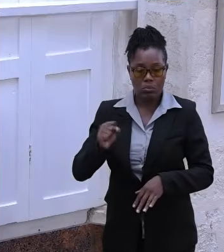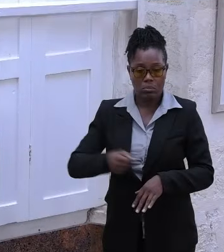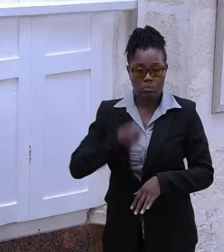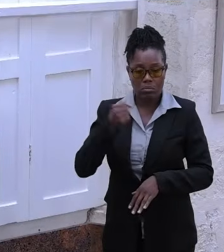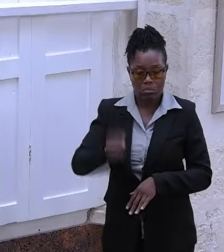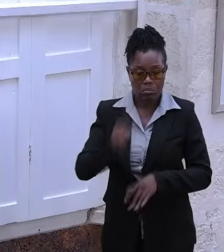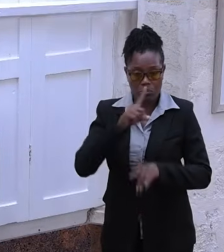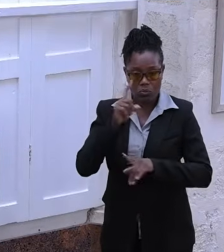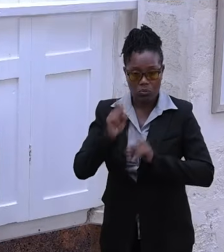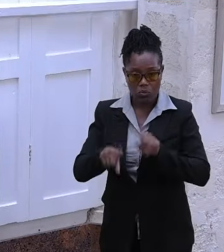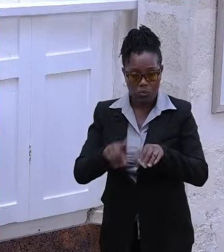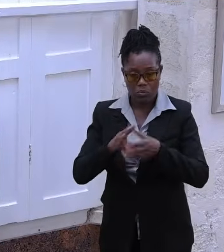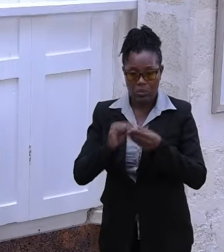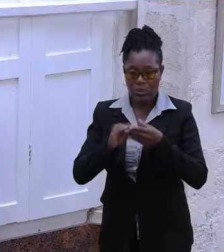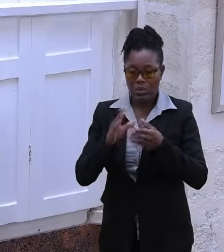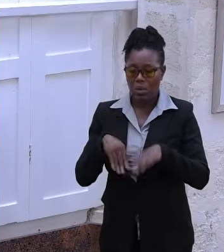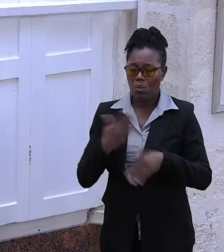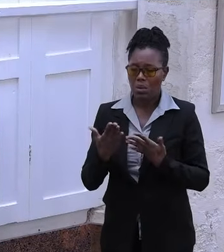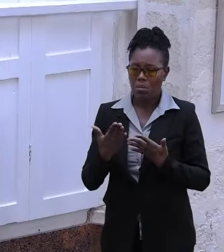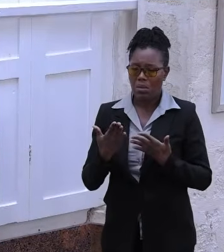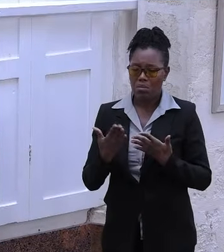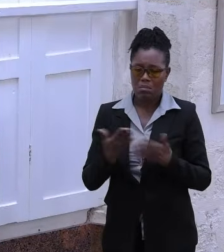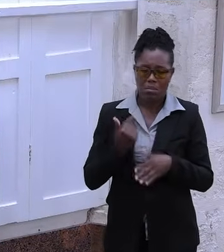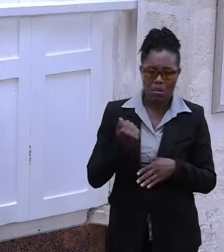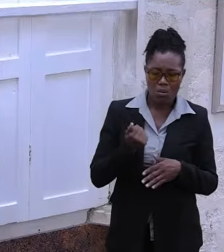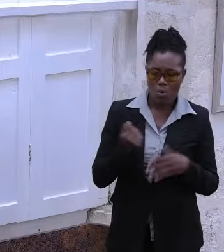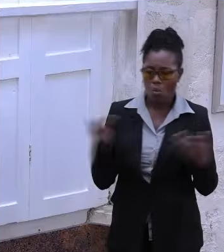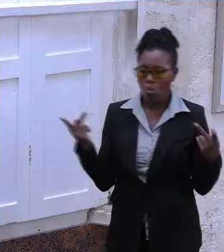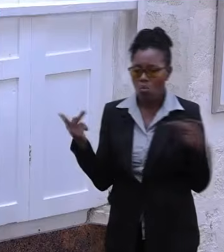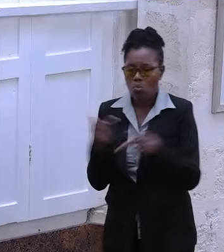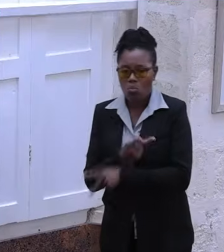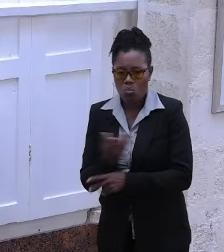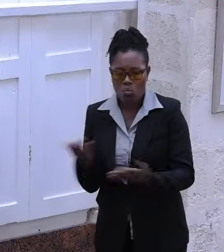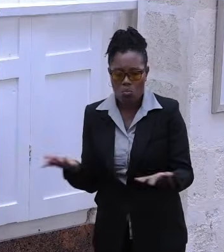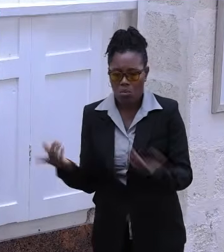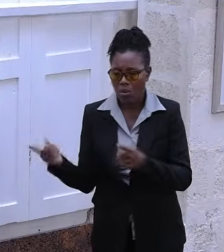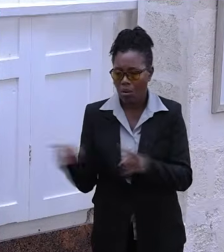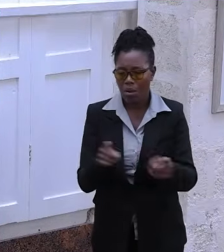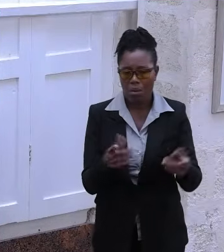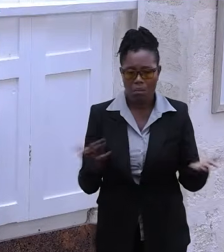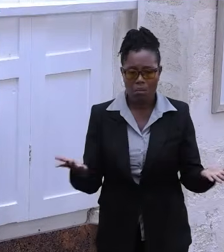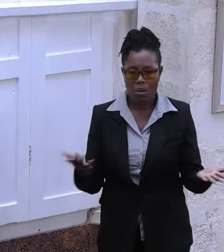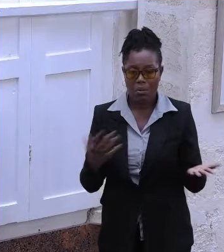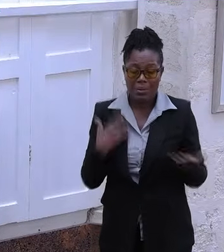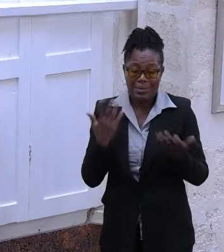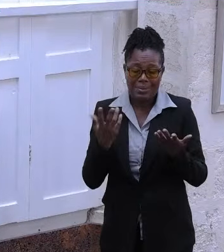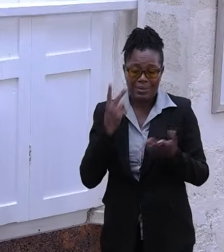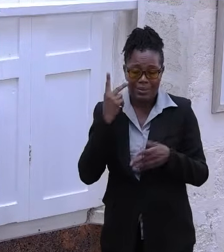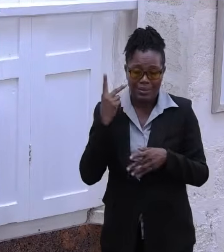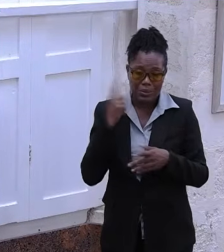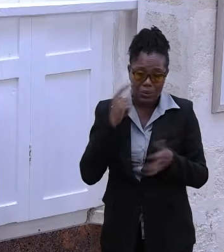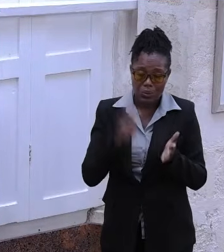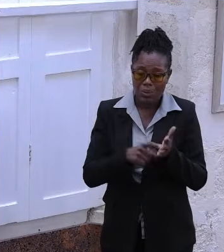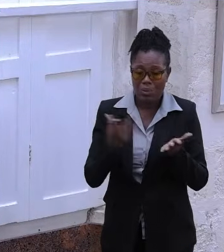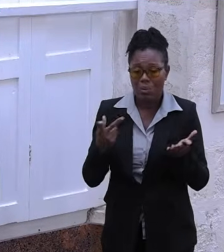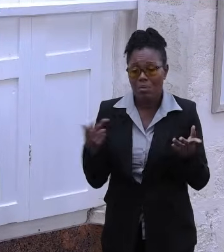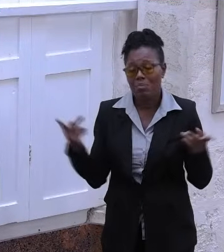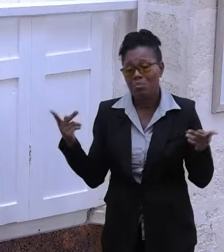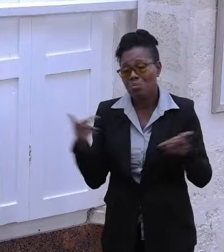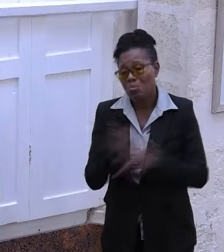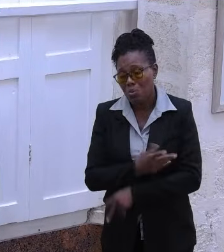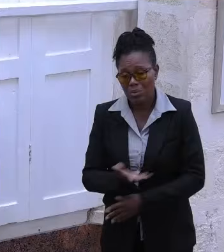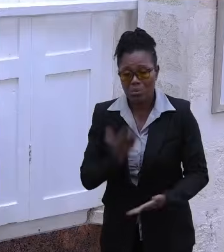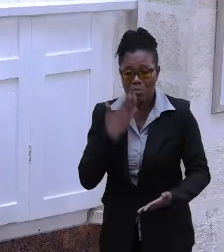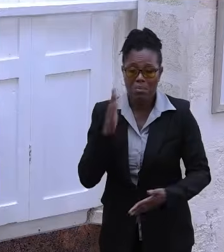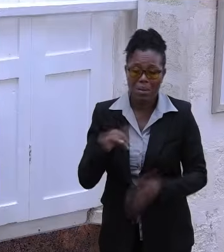we going to be any worse off? What he does not recognize is that we are already worse off, because we have an